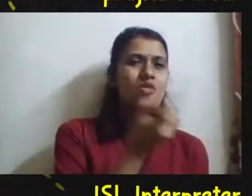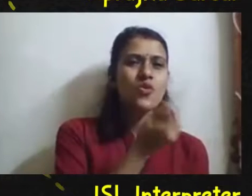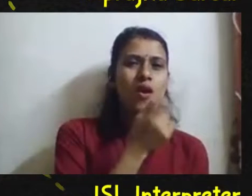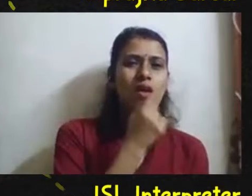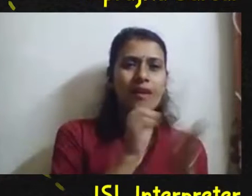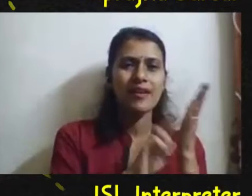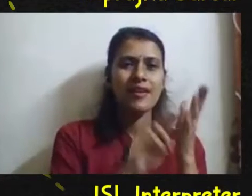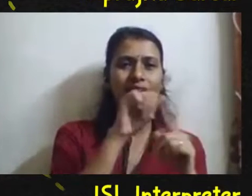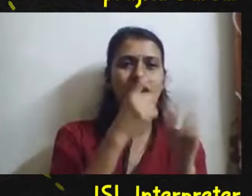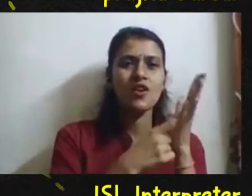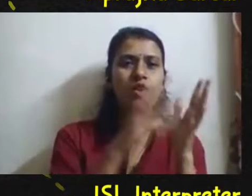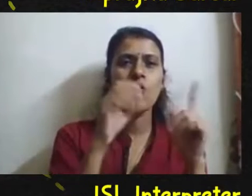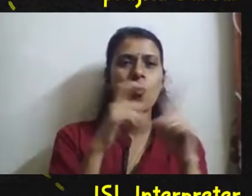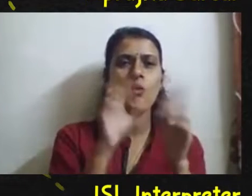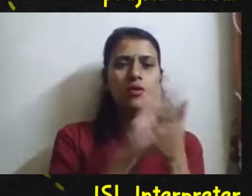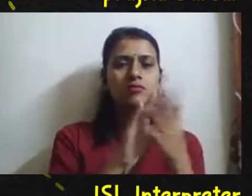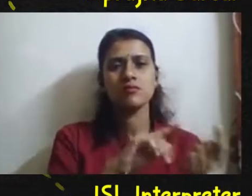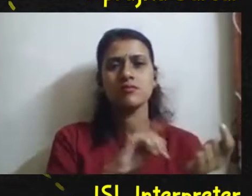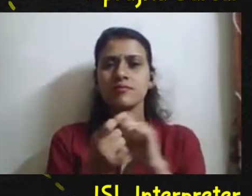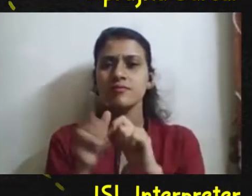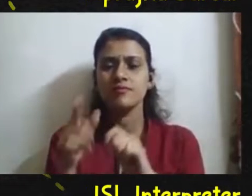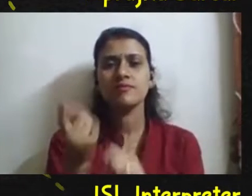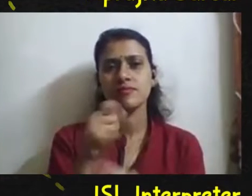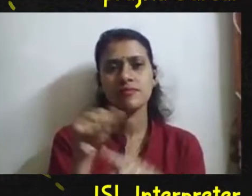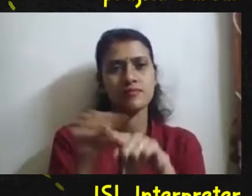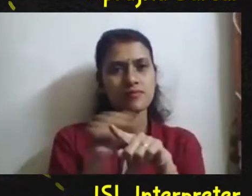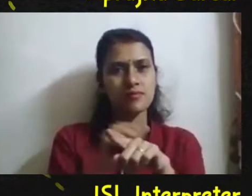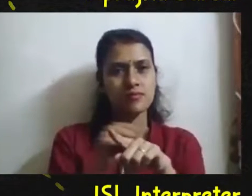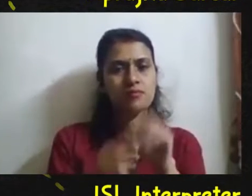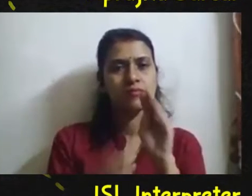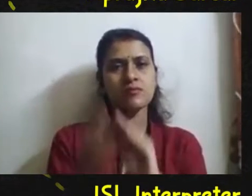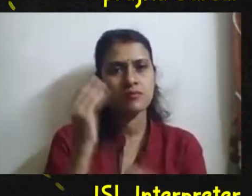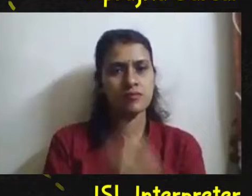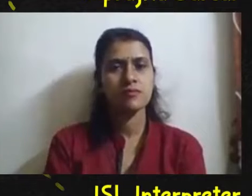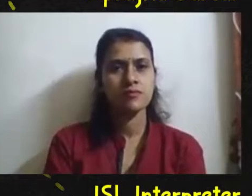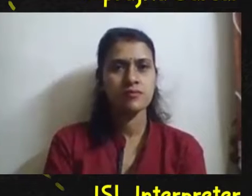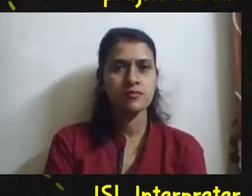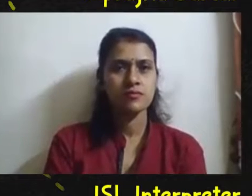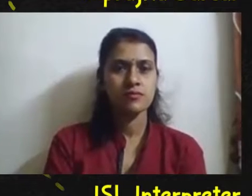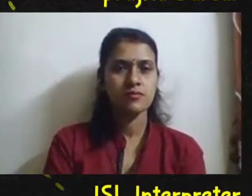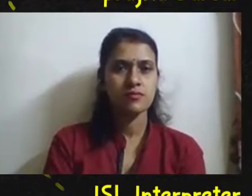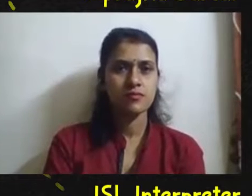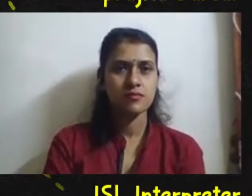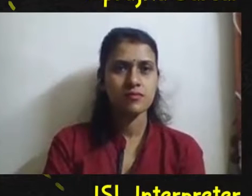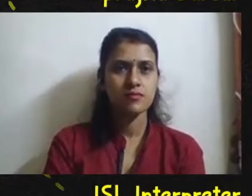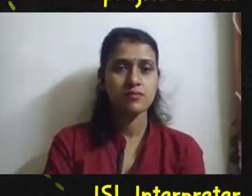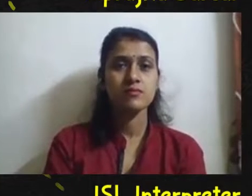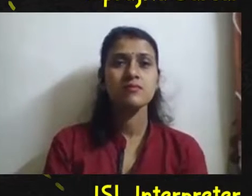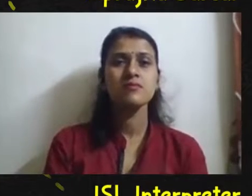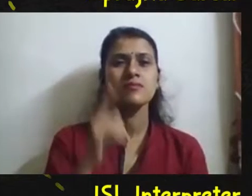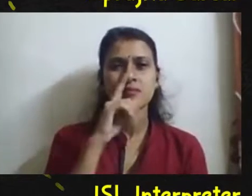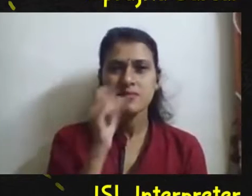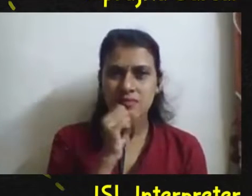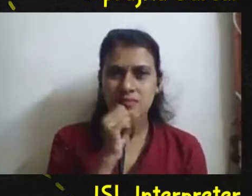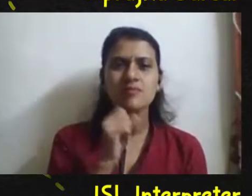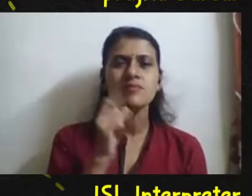pretty high for that year. Foam tablets, jellies, and diaphragms are things that your grandmother